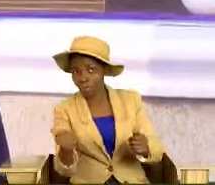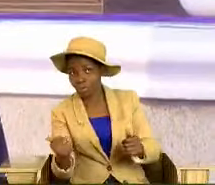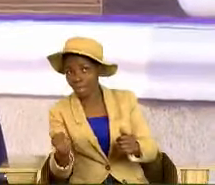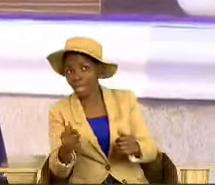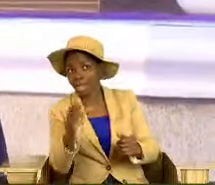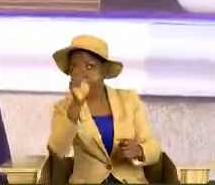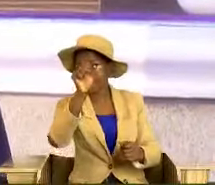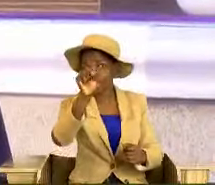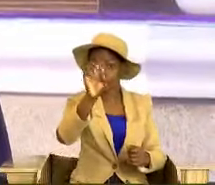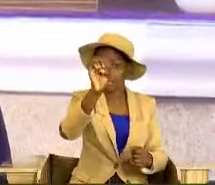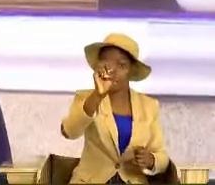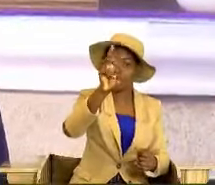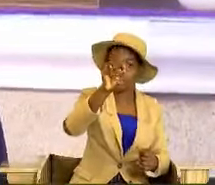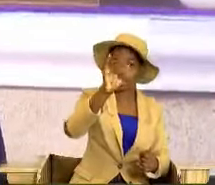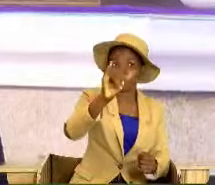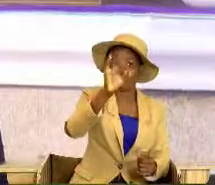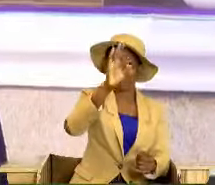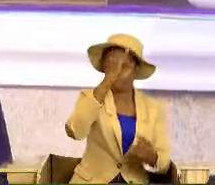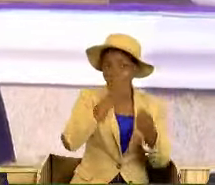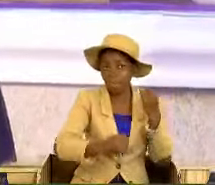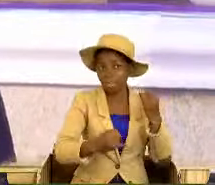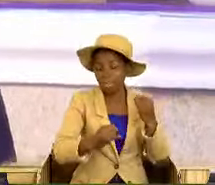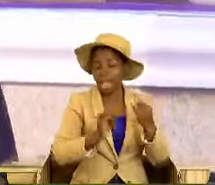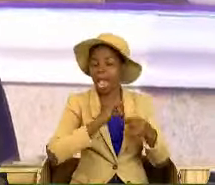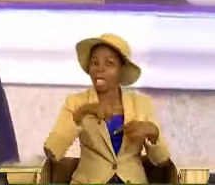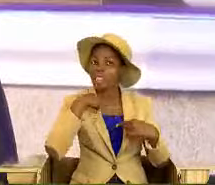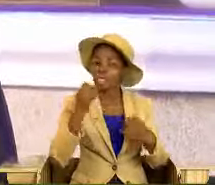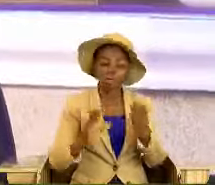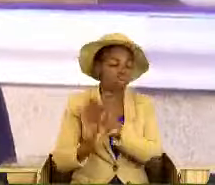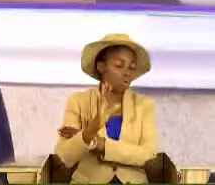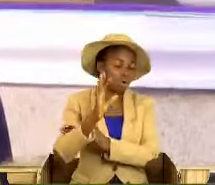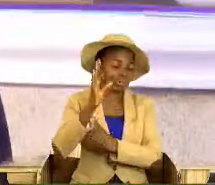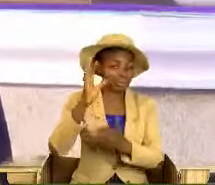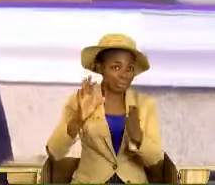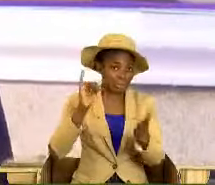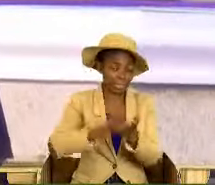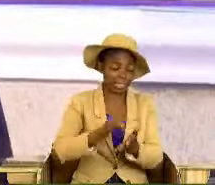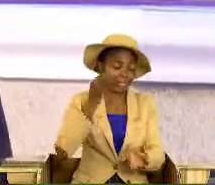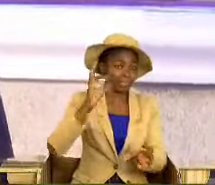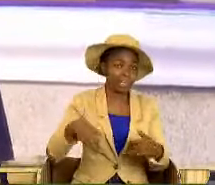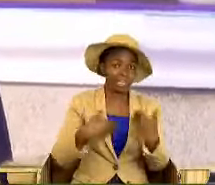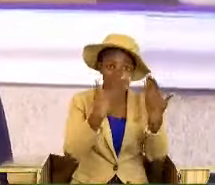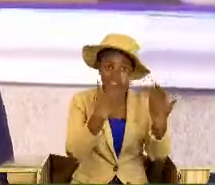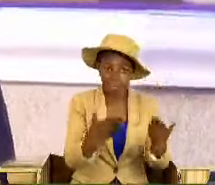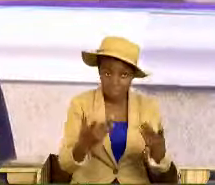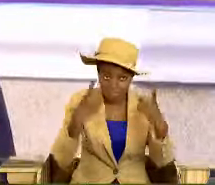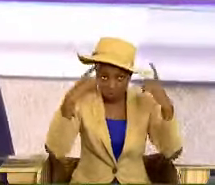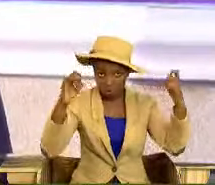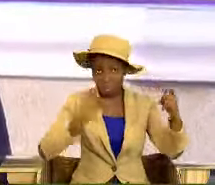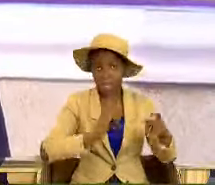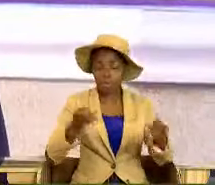grant me the success I will come out to come and testify my team got to semifinal on that day something